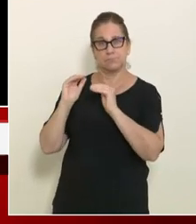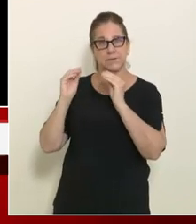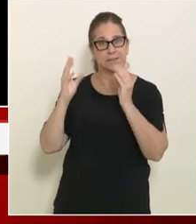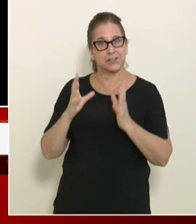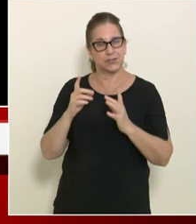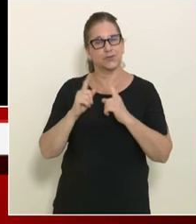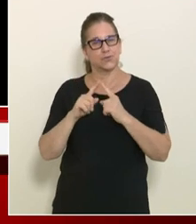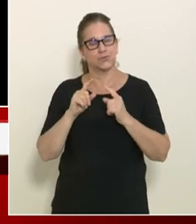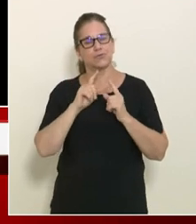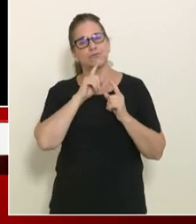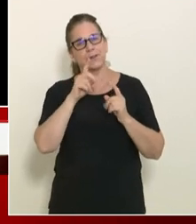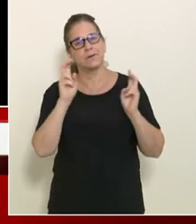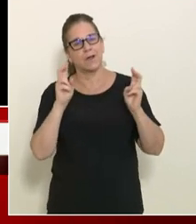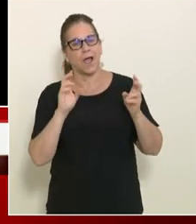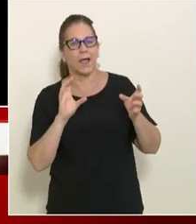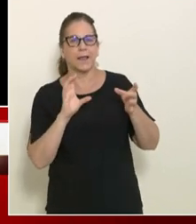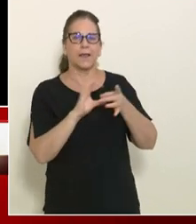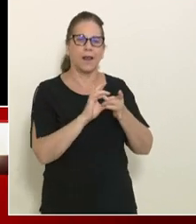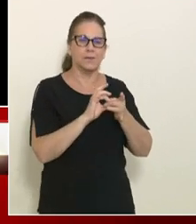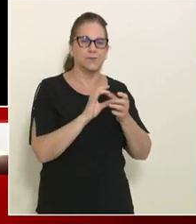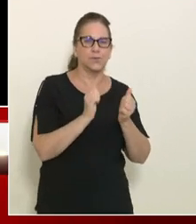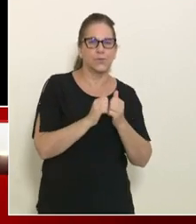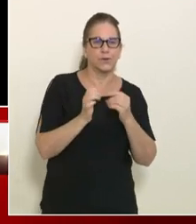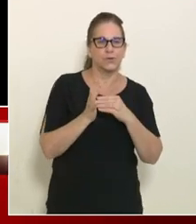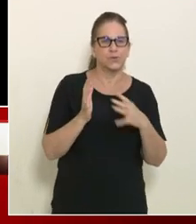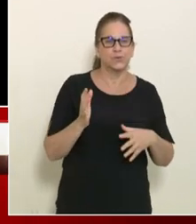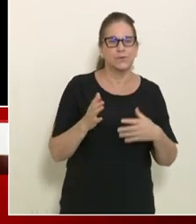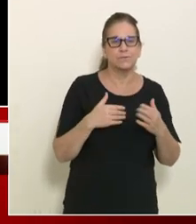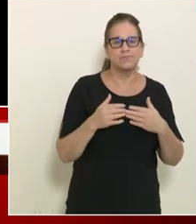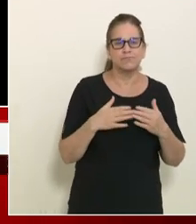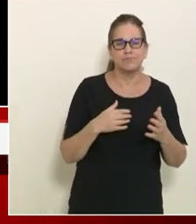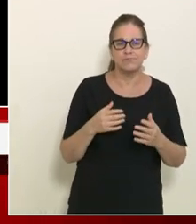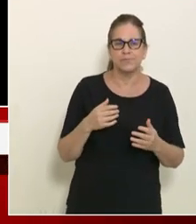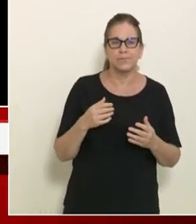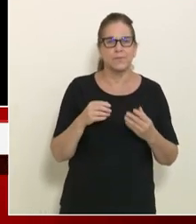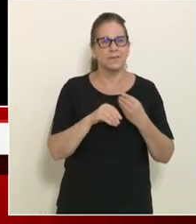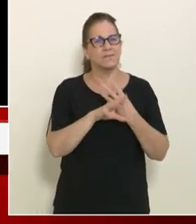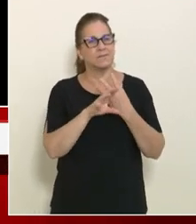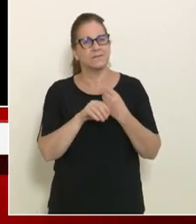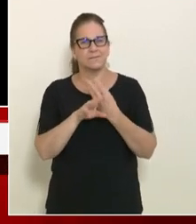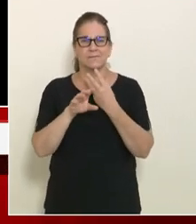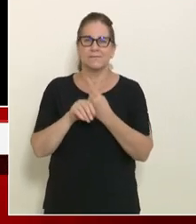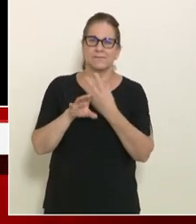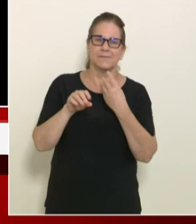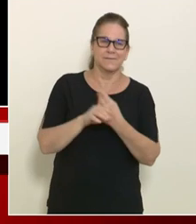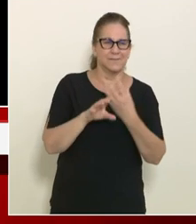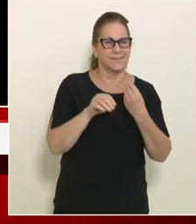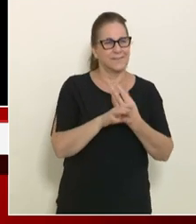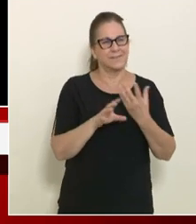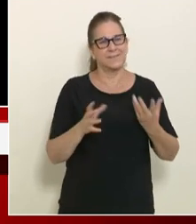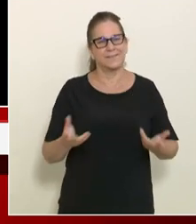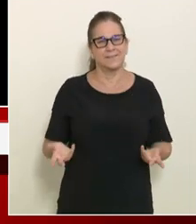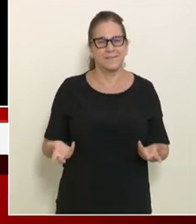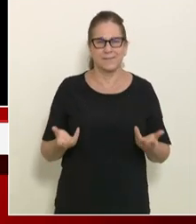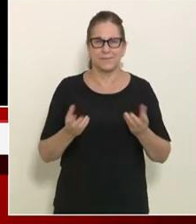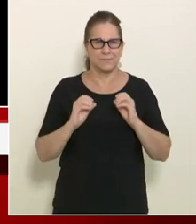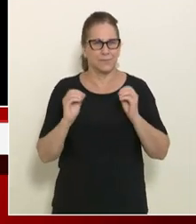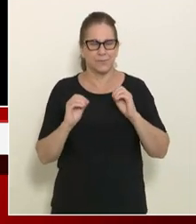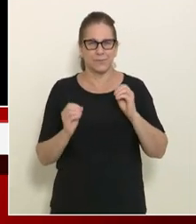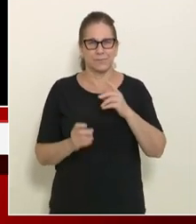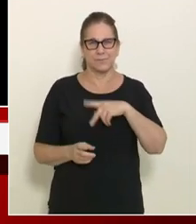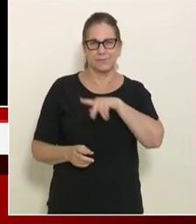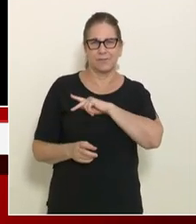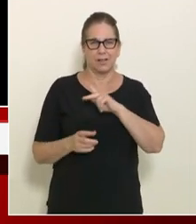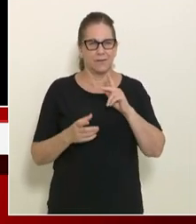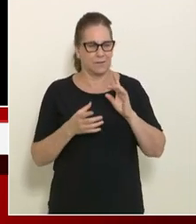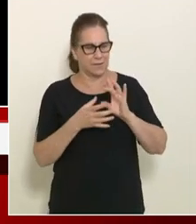be the first time that they will engage with their instructor and would have not had any in-person experiences. And so we will spend